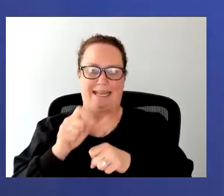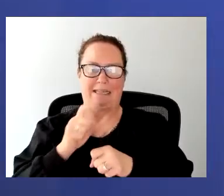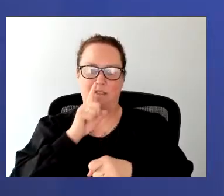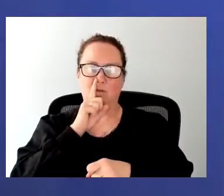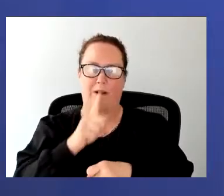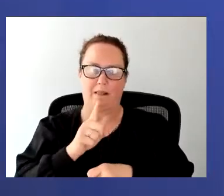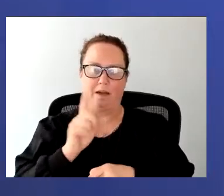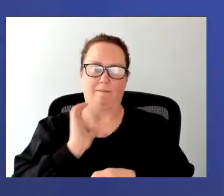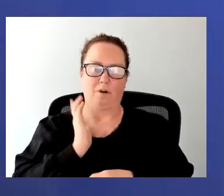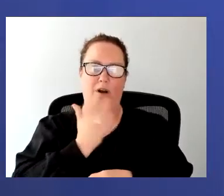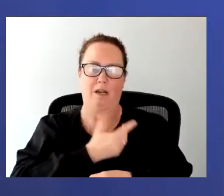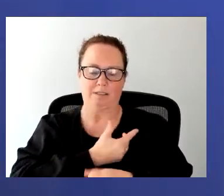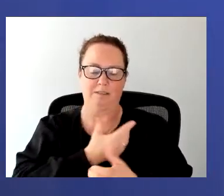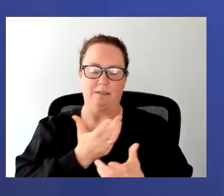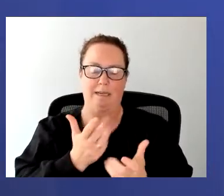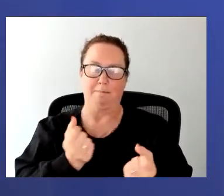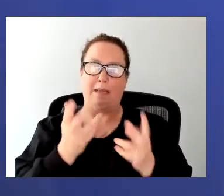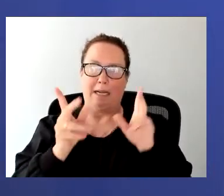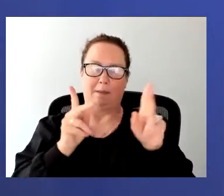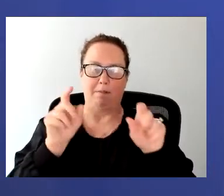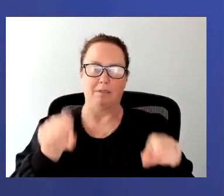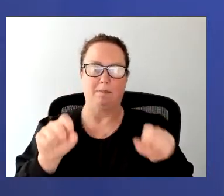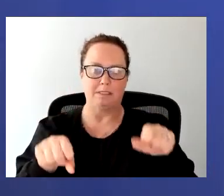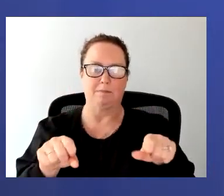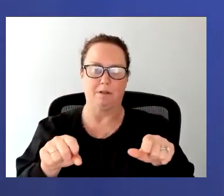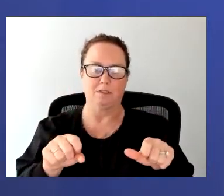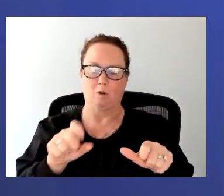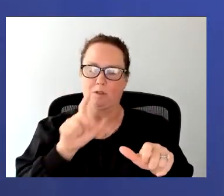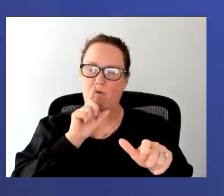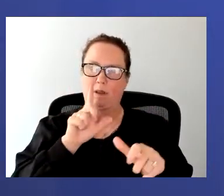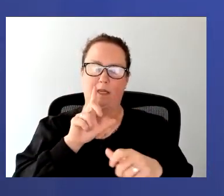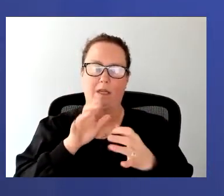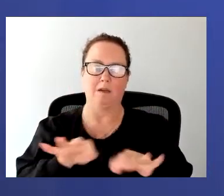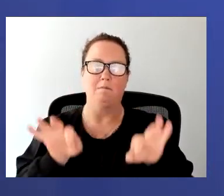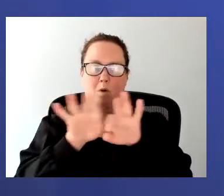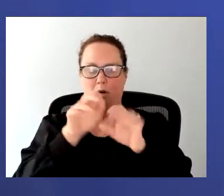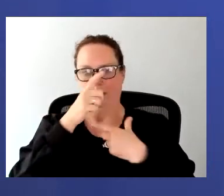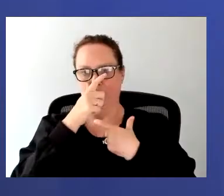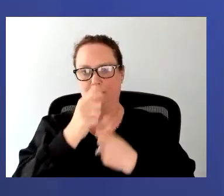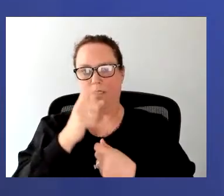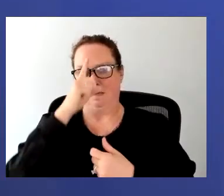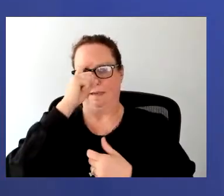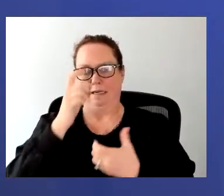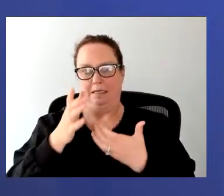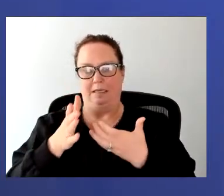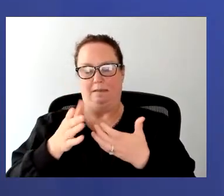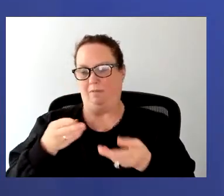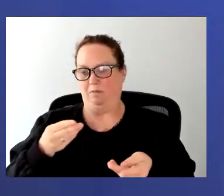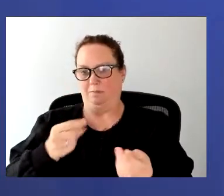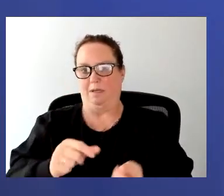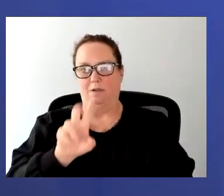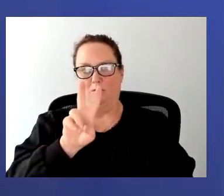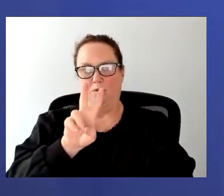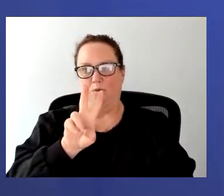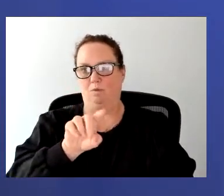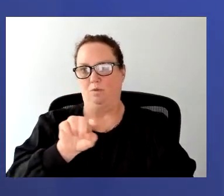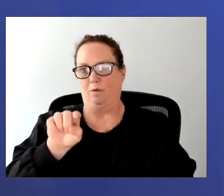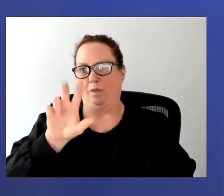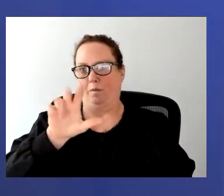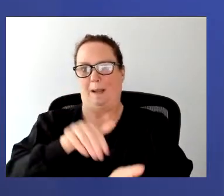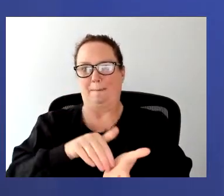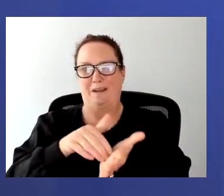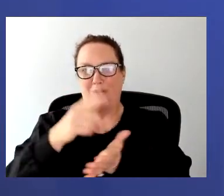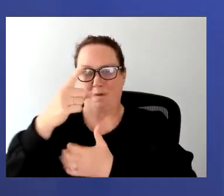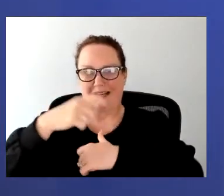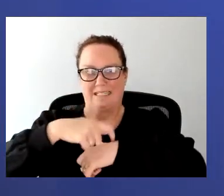as many people as possible. So there's a vested interest, because even if you spend $2 to $3 million one time, it